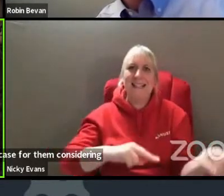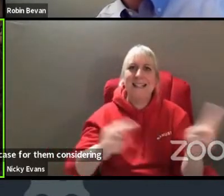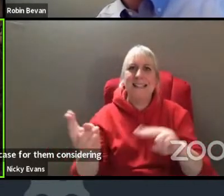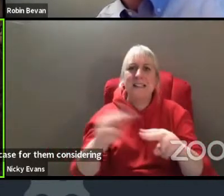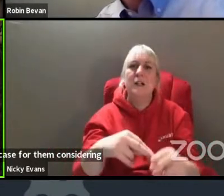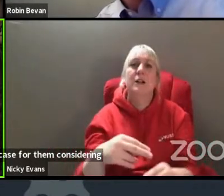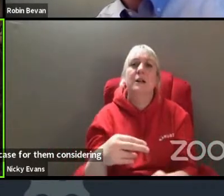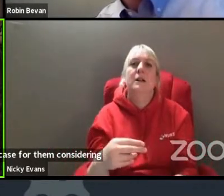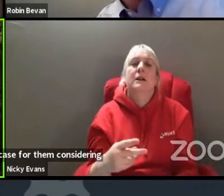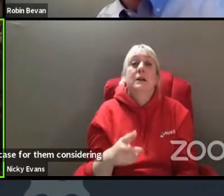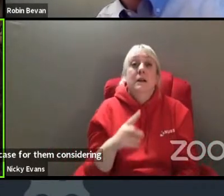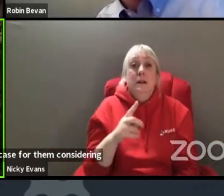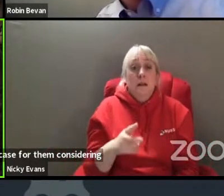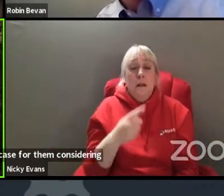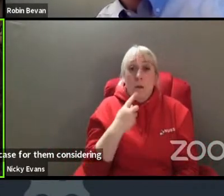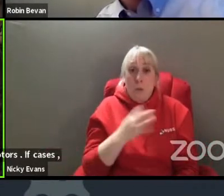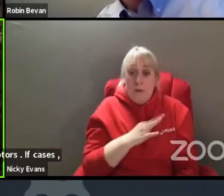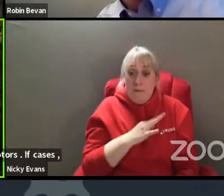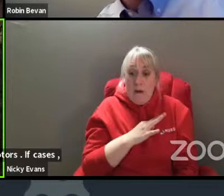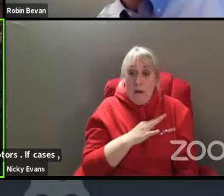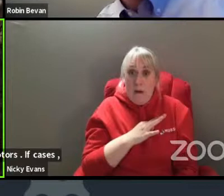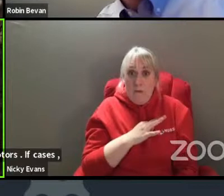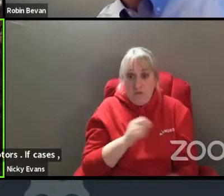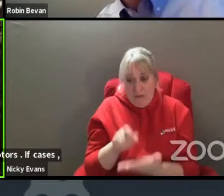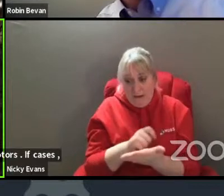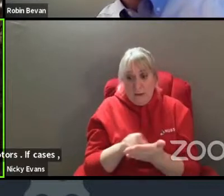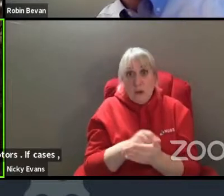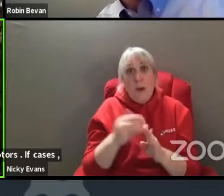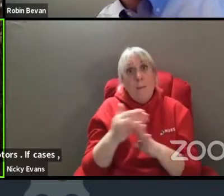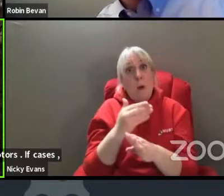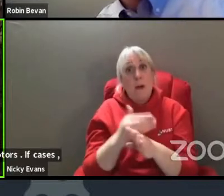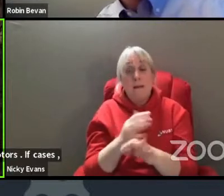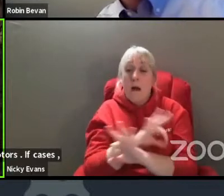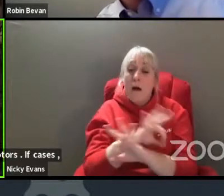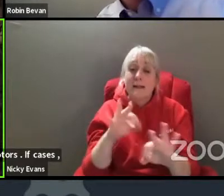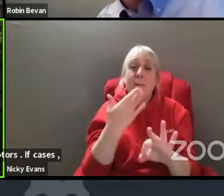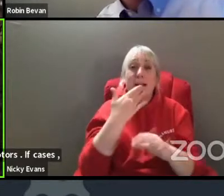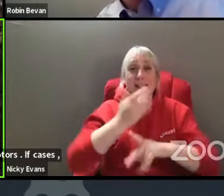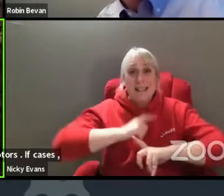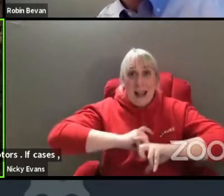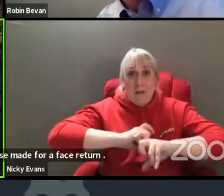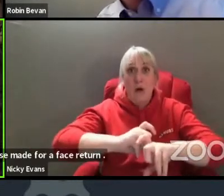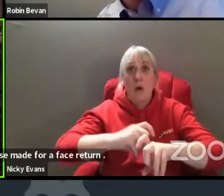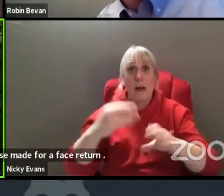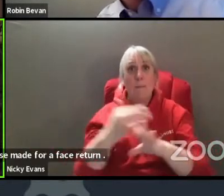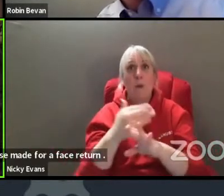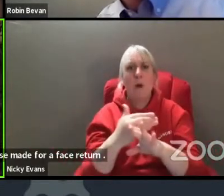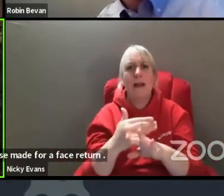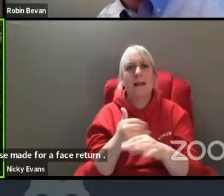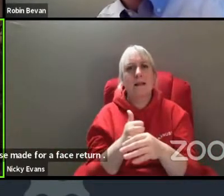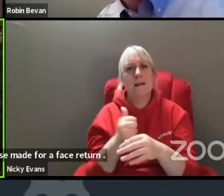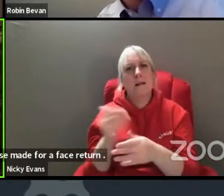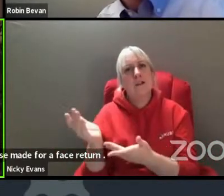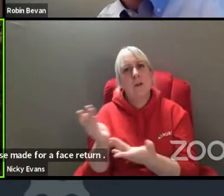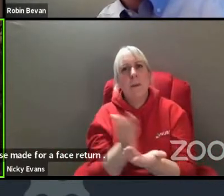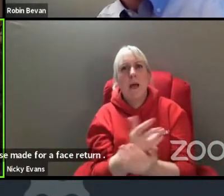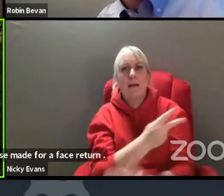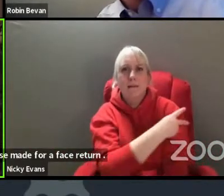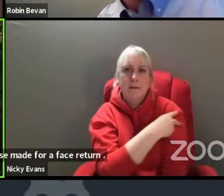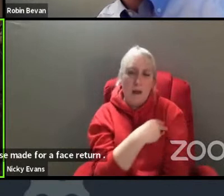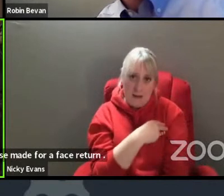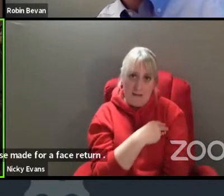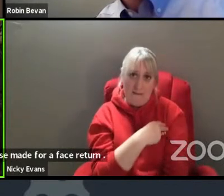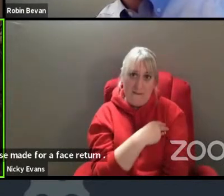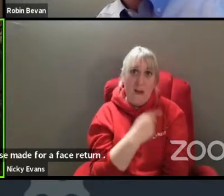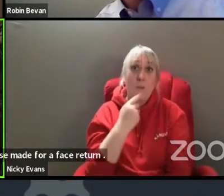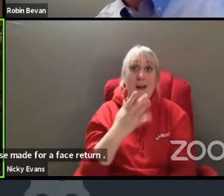employers, asking them to ensure that they continue to employ supply staff. We've published an updated return to work safety